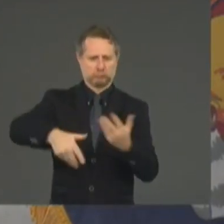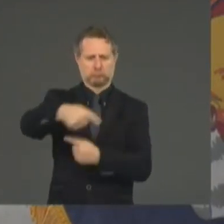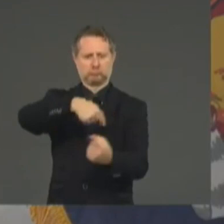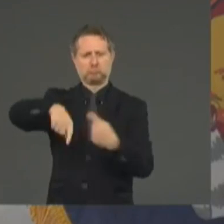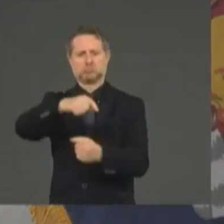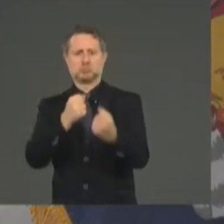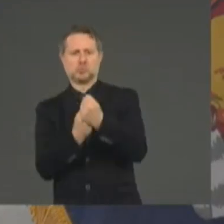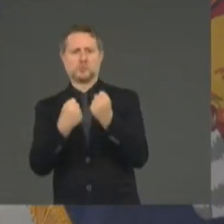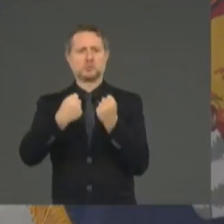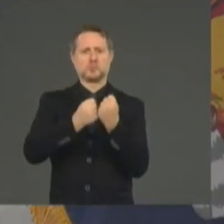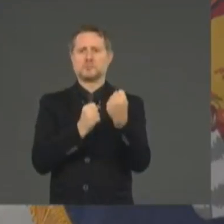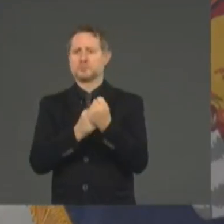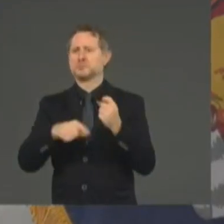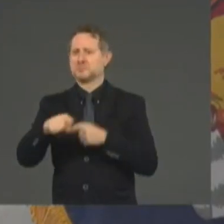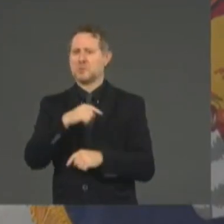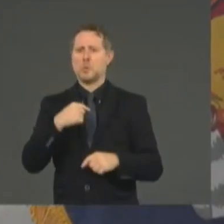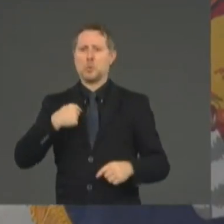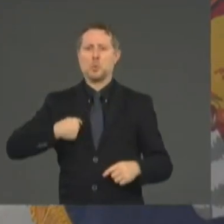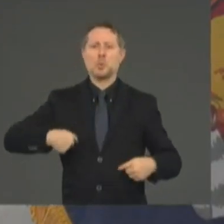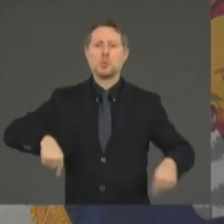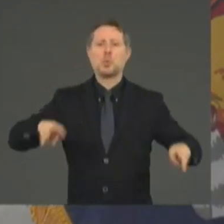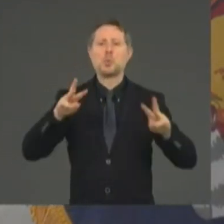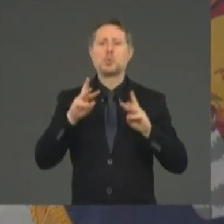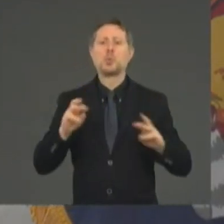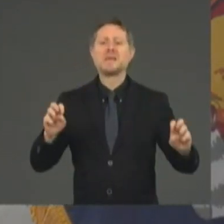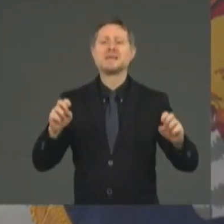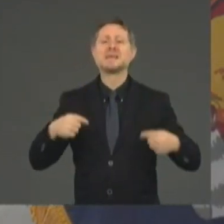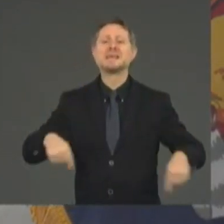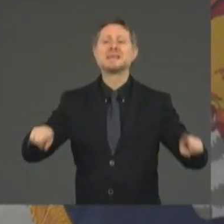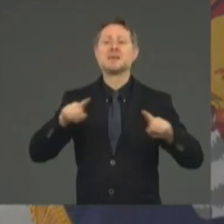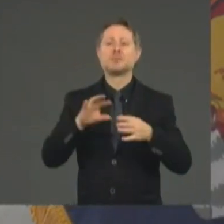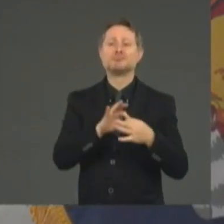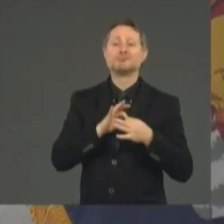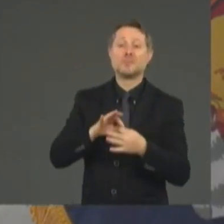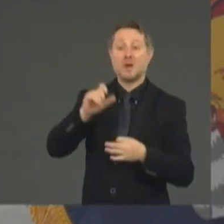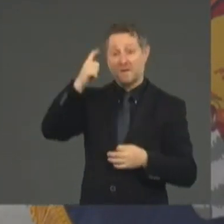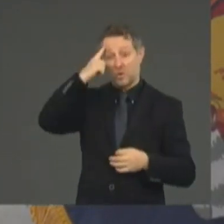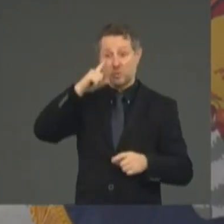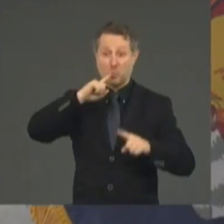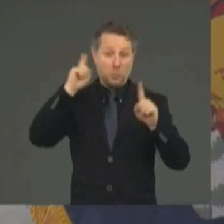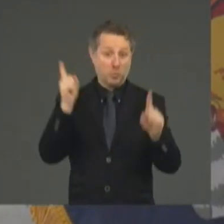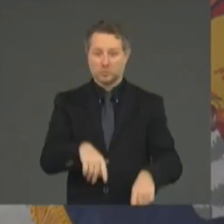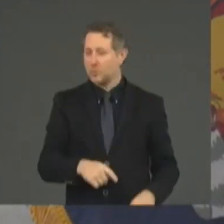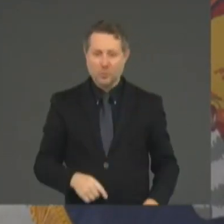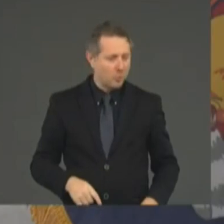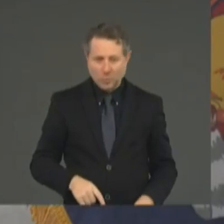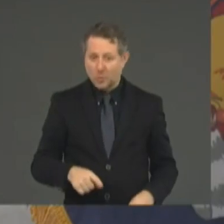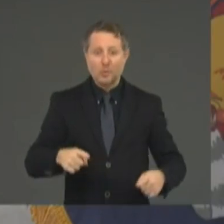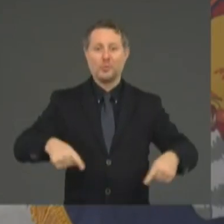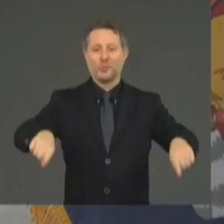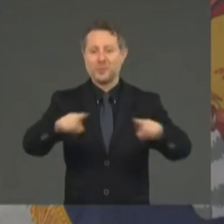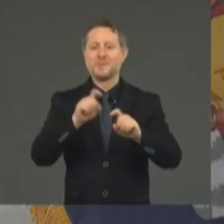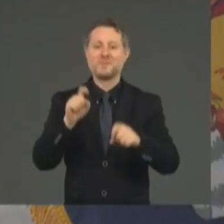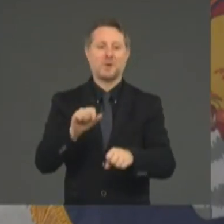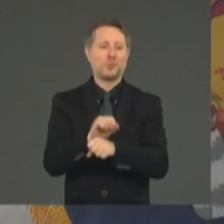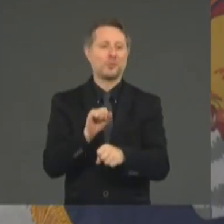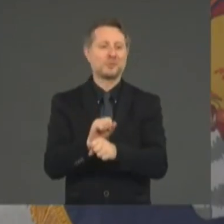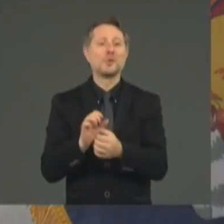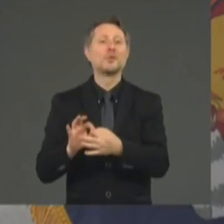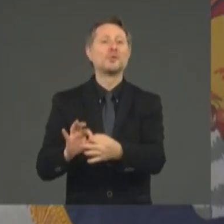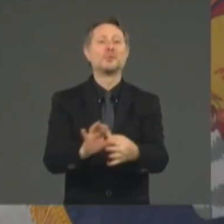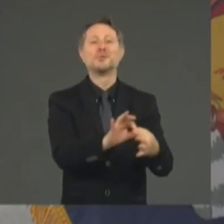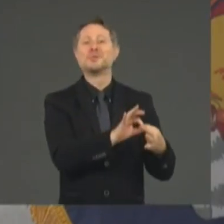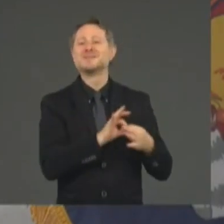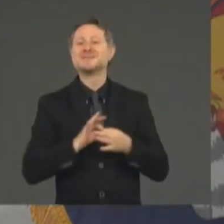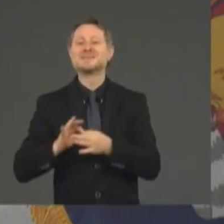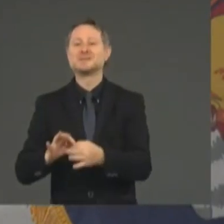because this is all about us. This is not really a government function. This is about people working together to